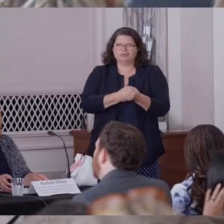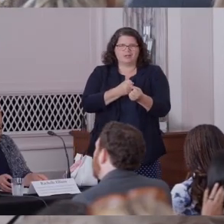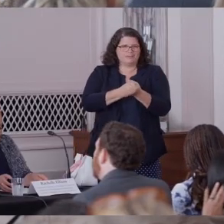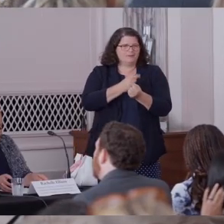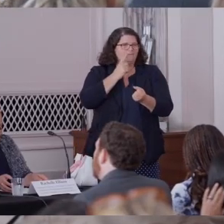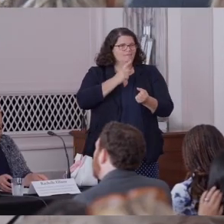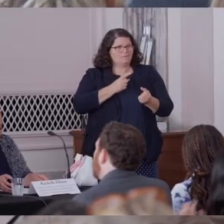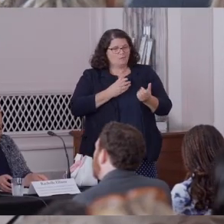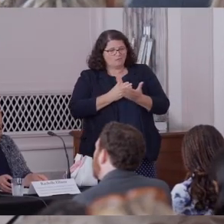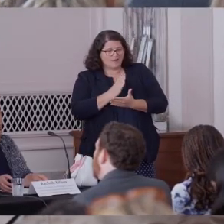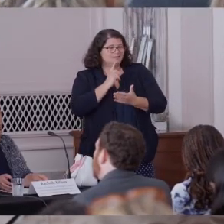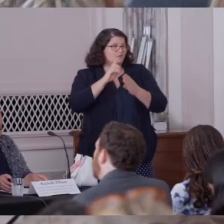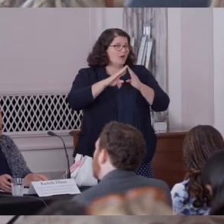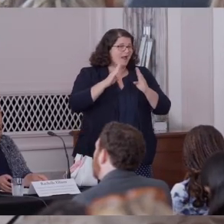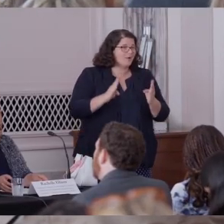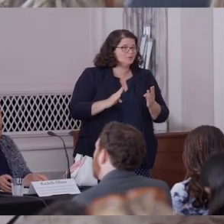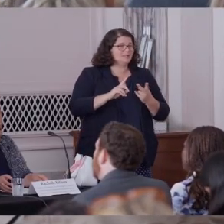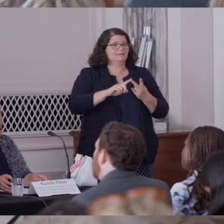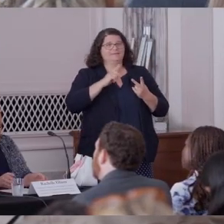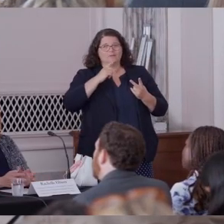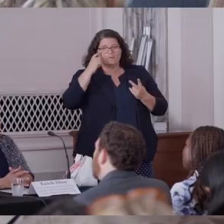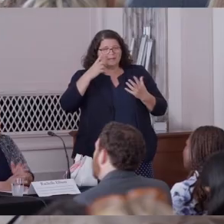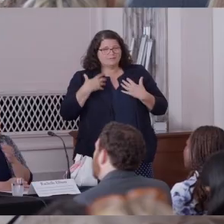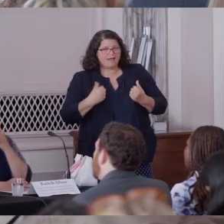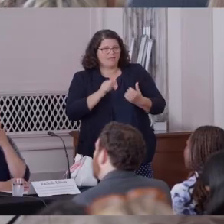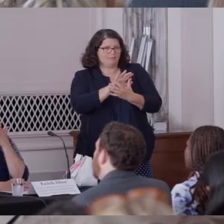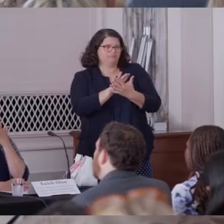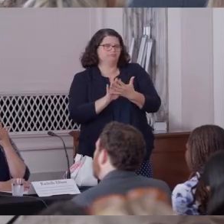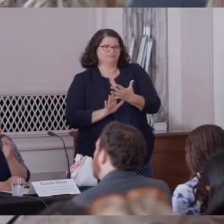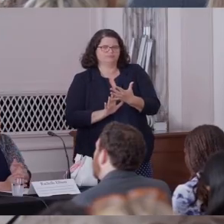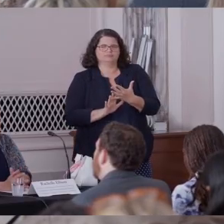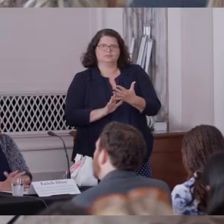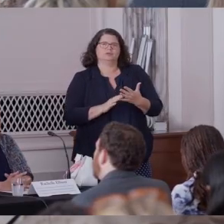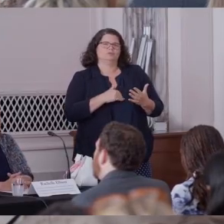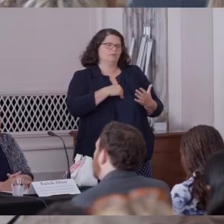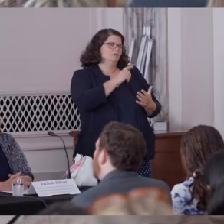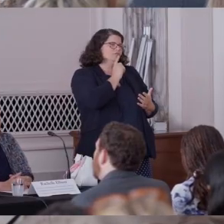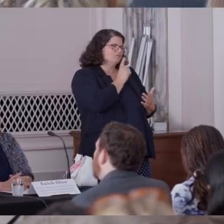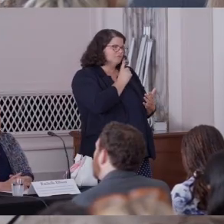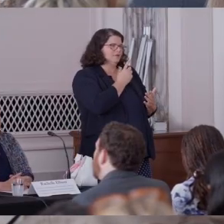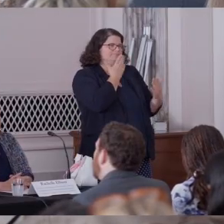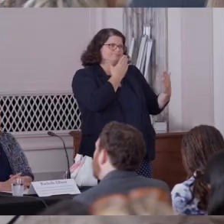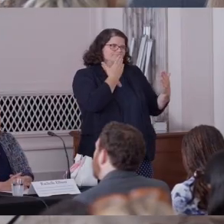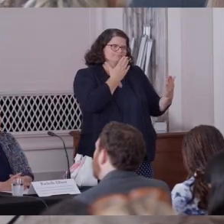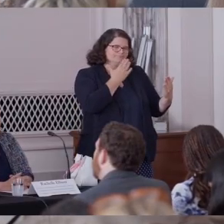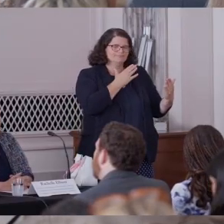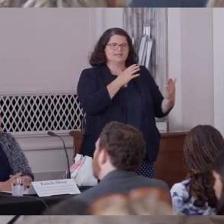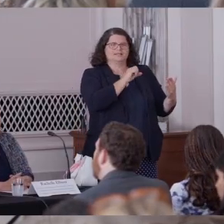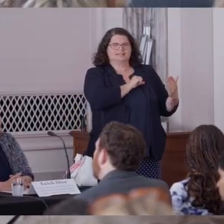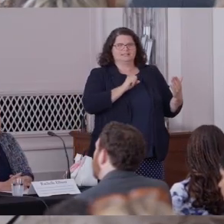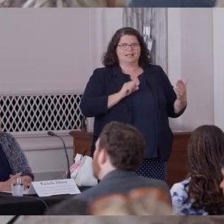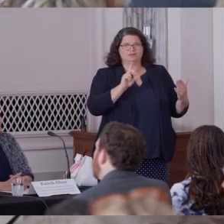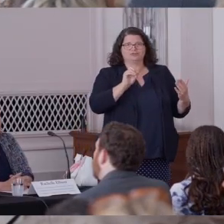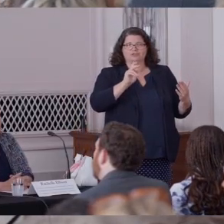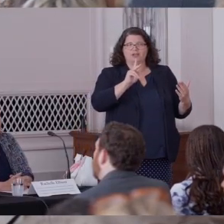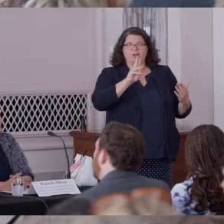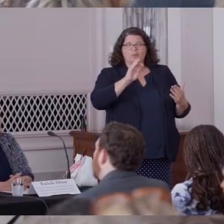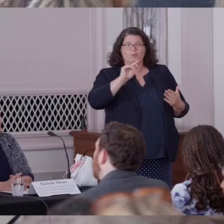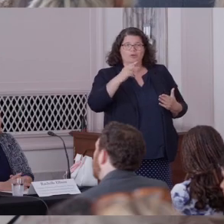our veterans. We owe Senator Duckworth for helping to save the Americans with Disabilities Act and